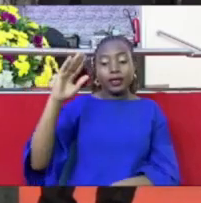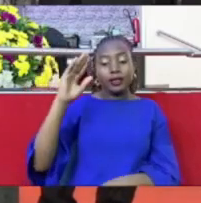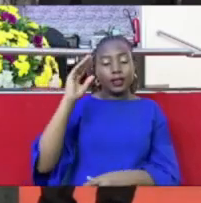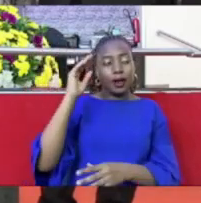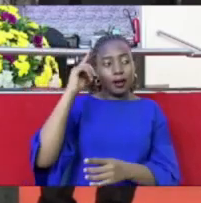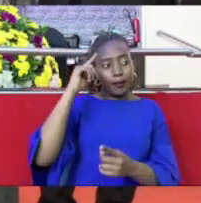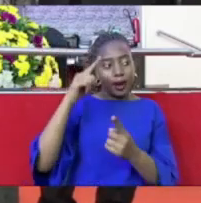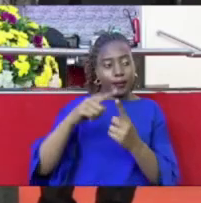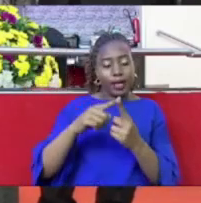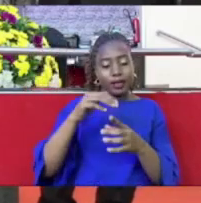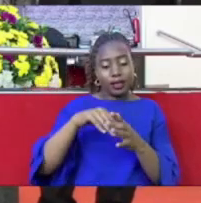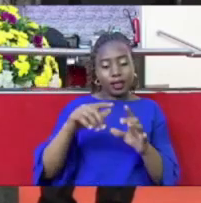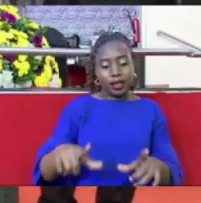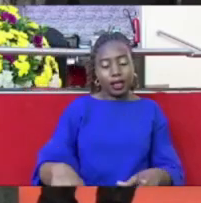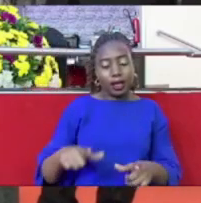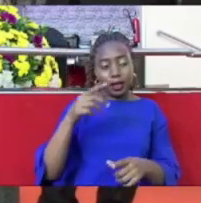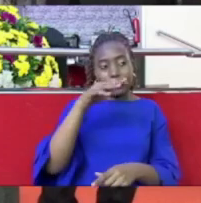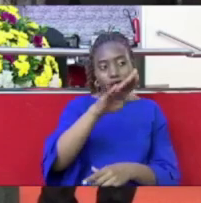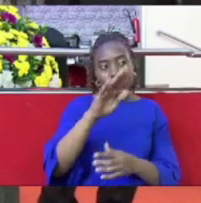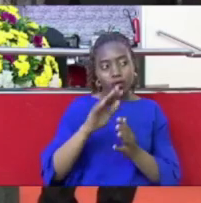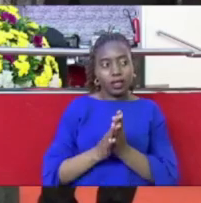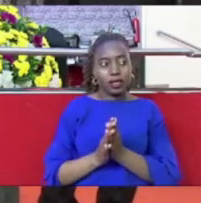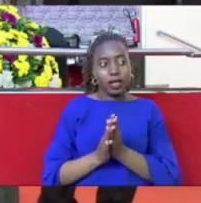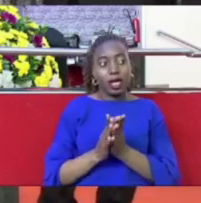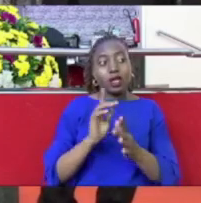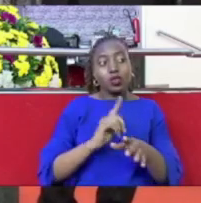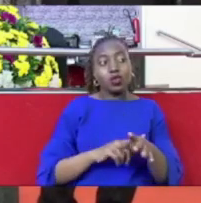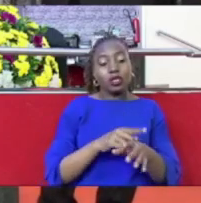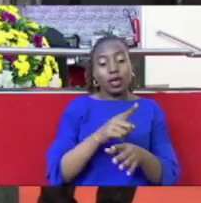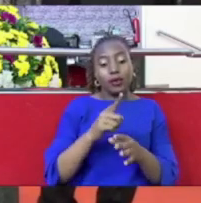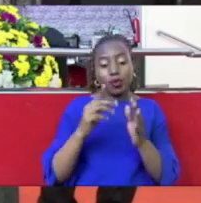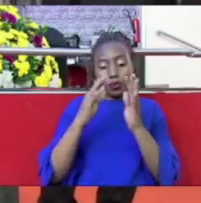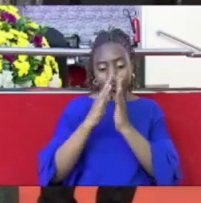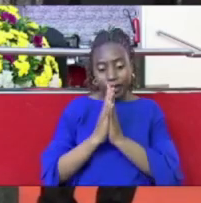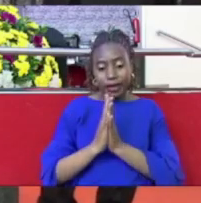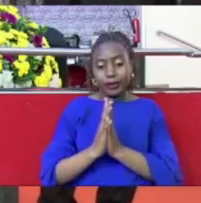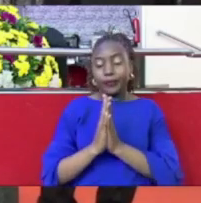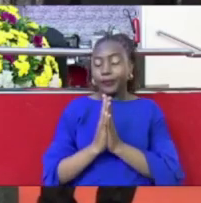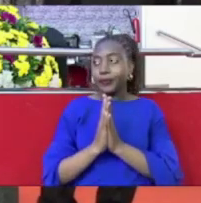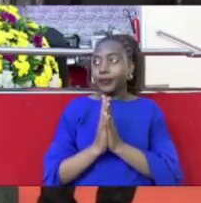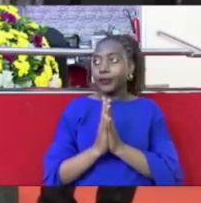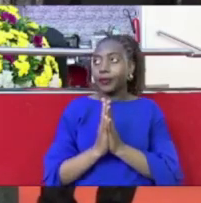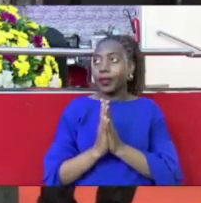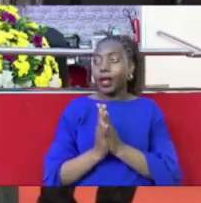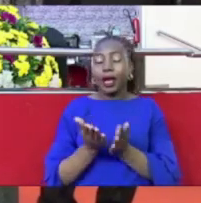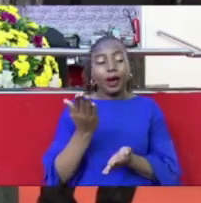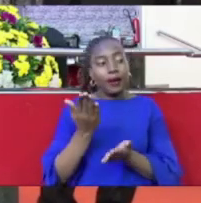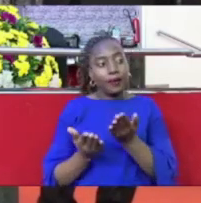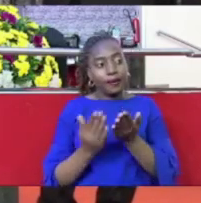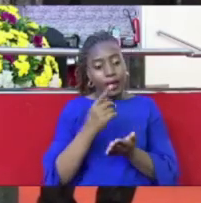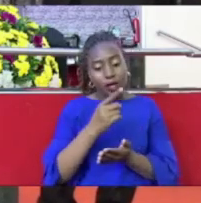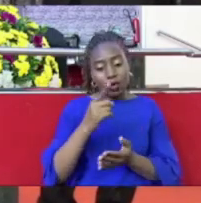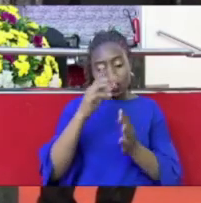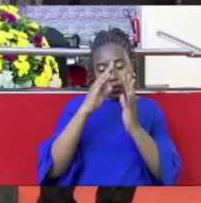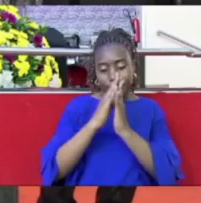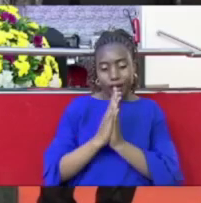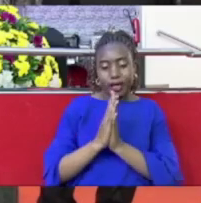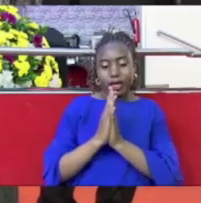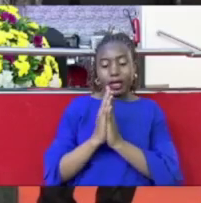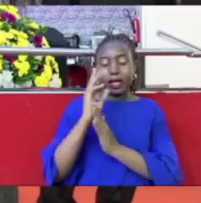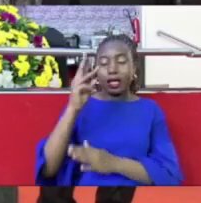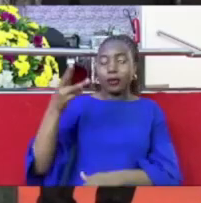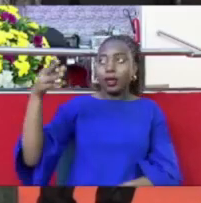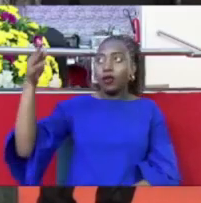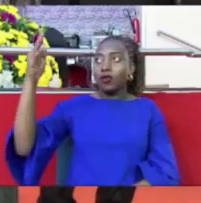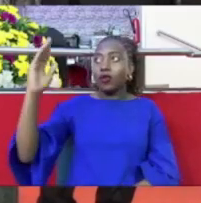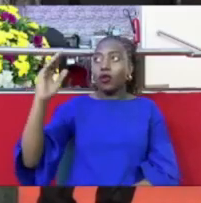atimize makusudi yake katika maisha yako. So as you pray, hivyo unapoomba, may you pray that his will be done on